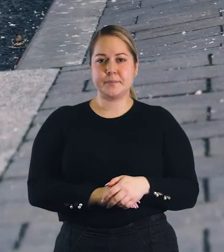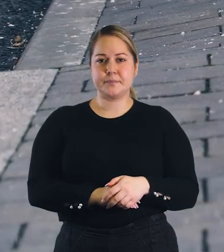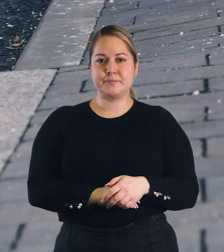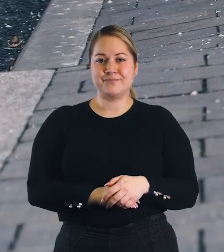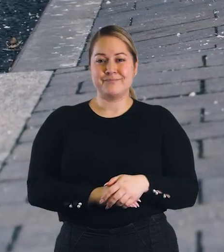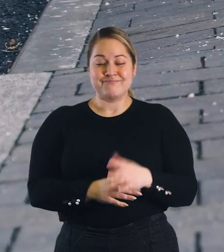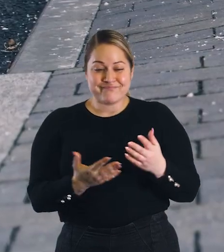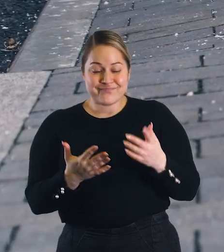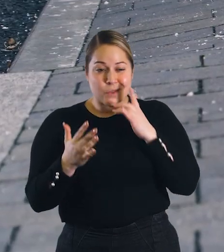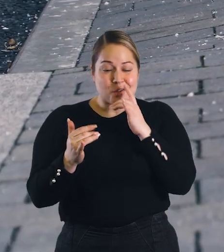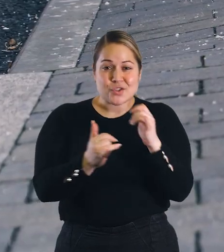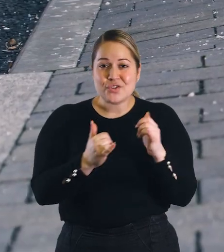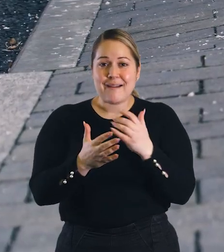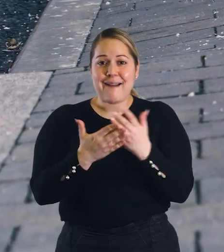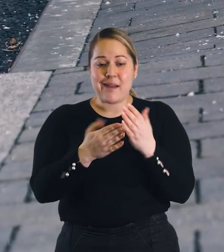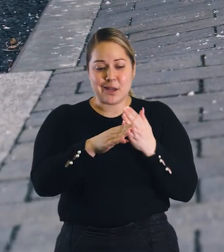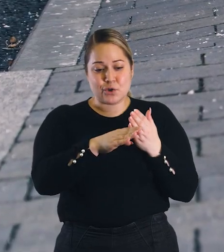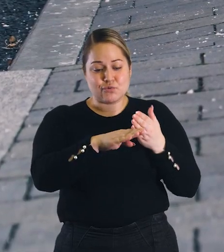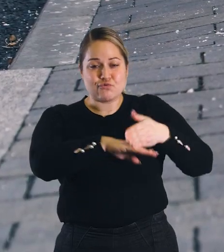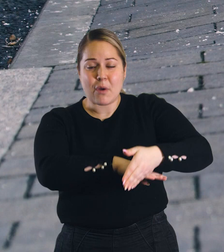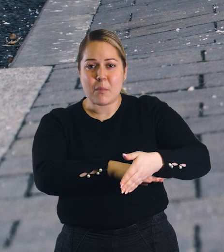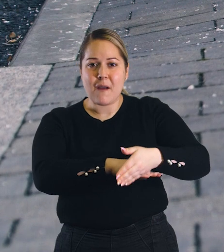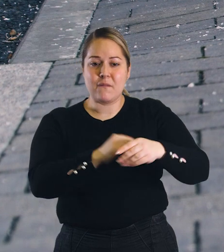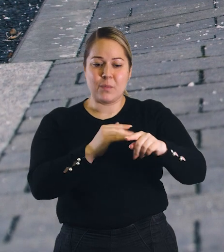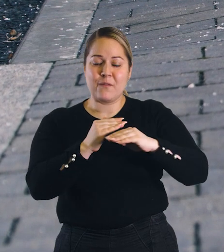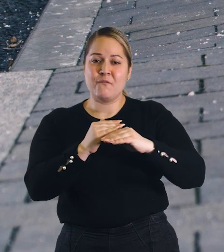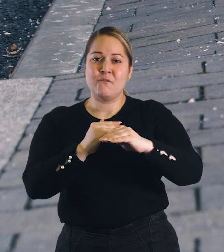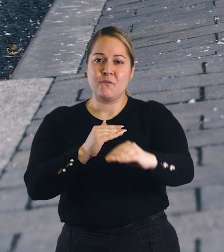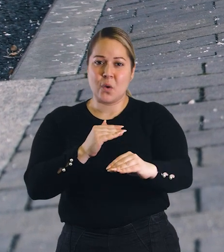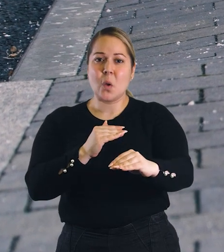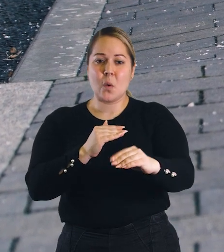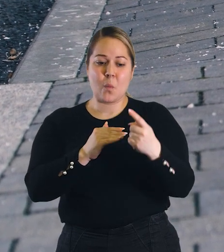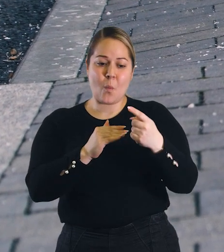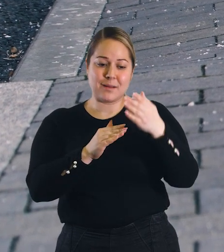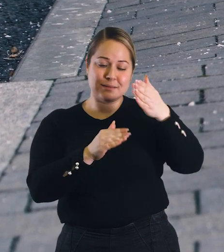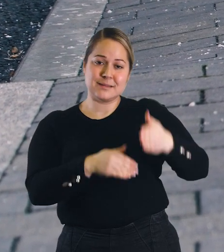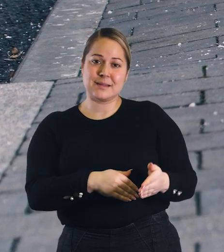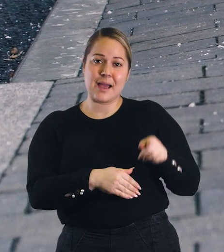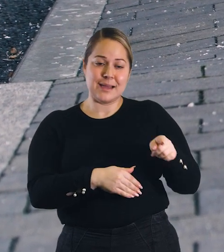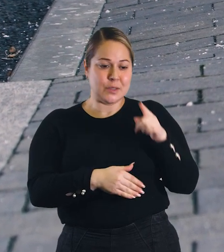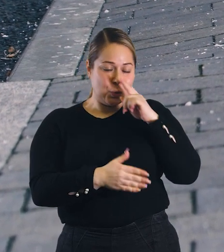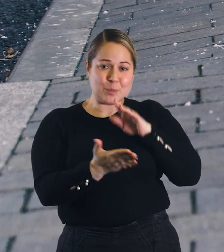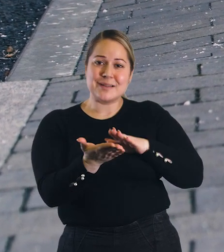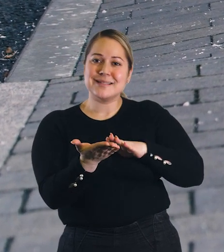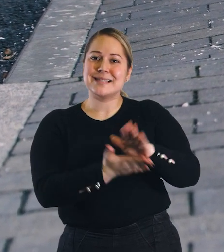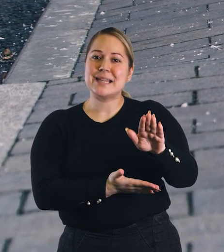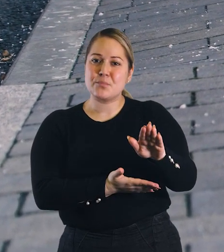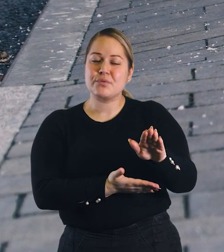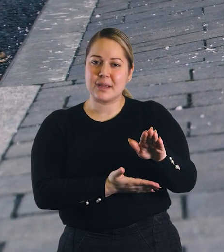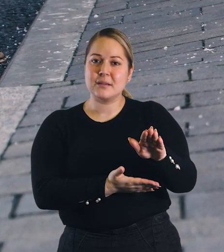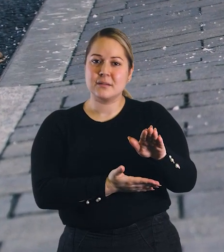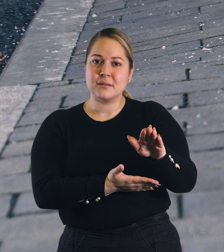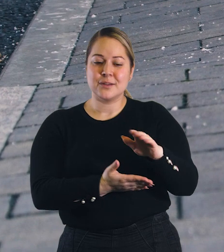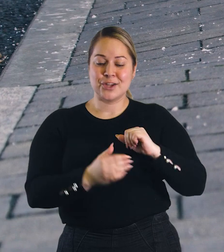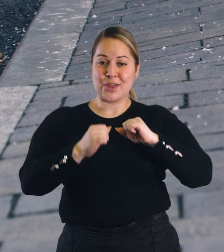Also, be aware of drop curbs when you're on the pavement down one side. It could be